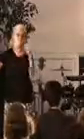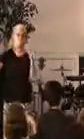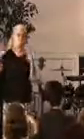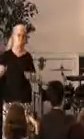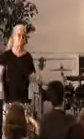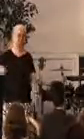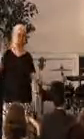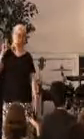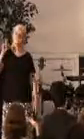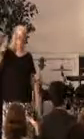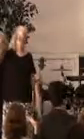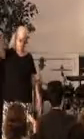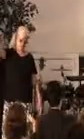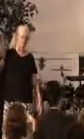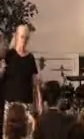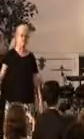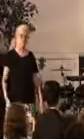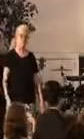Just the way